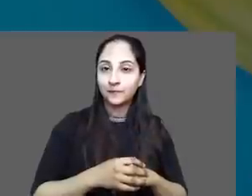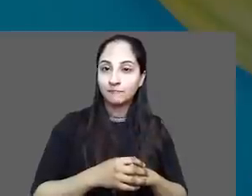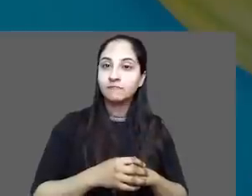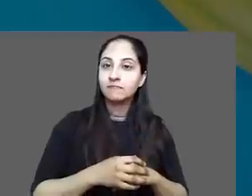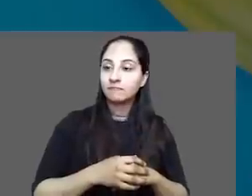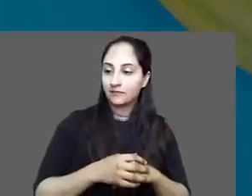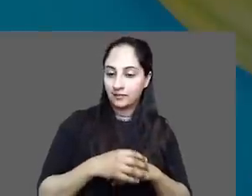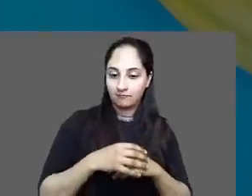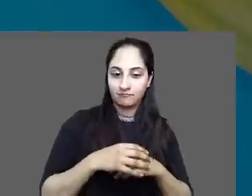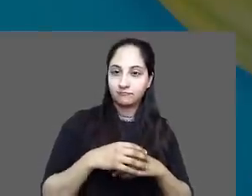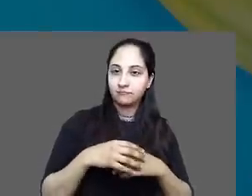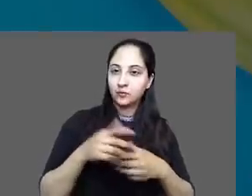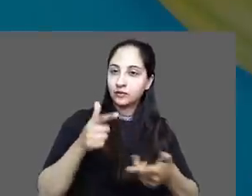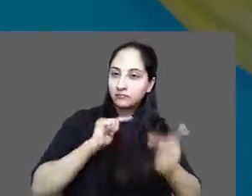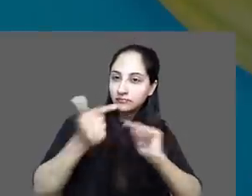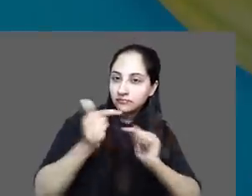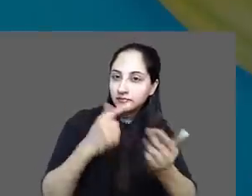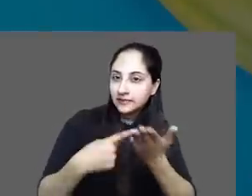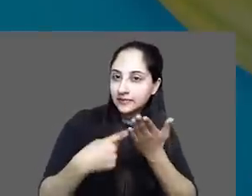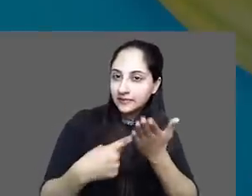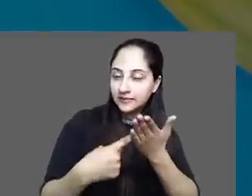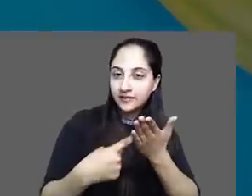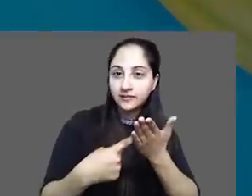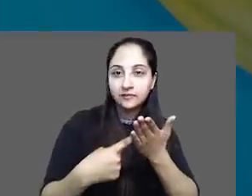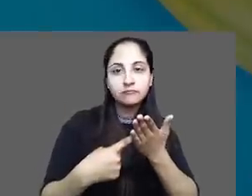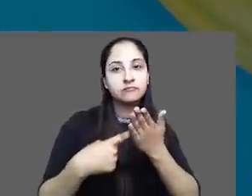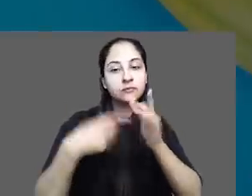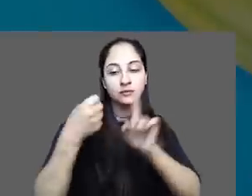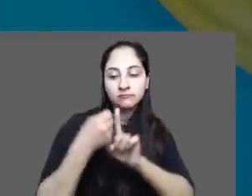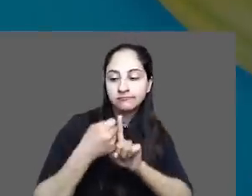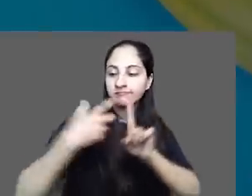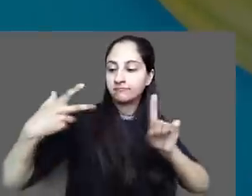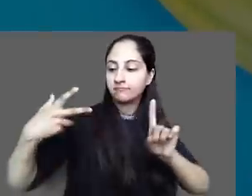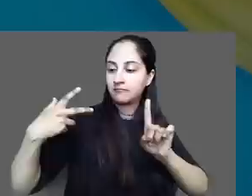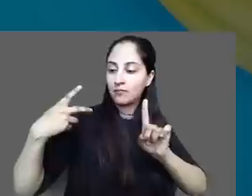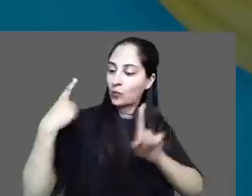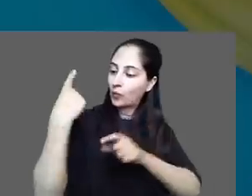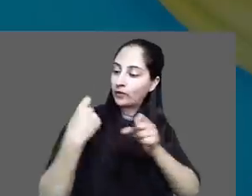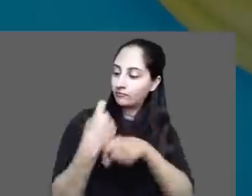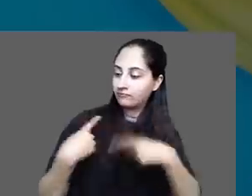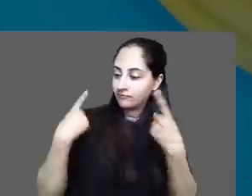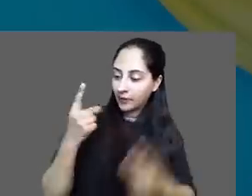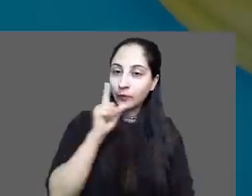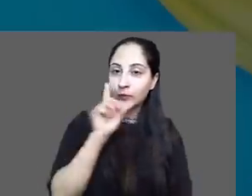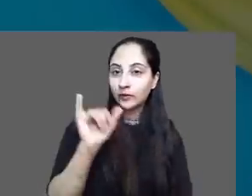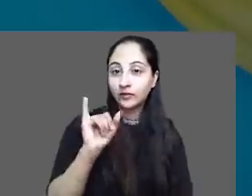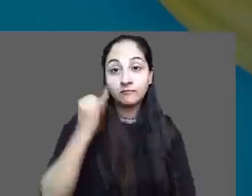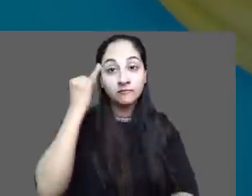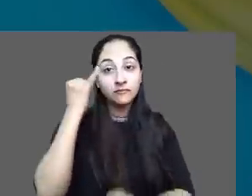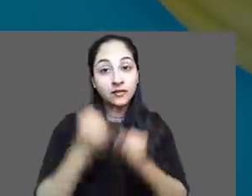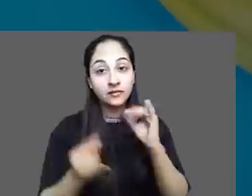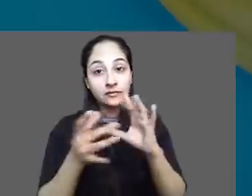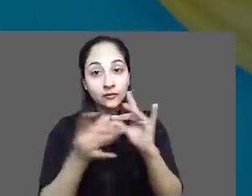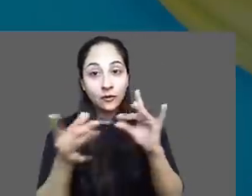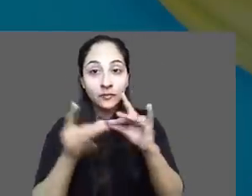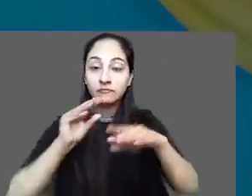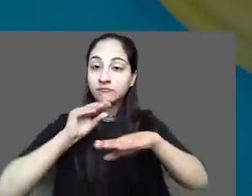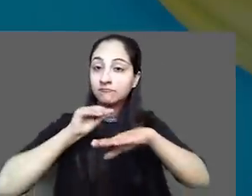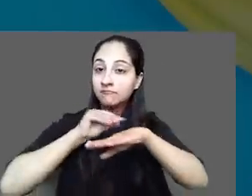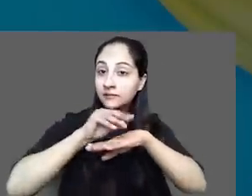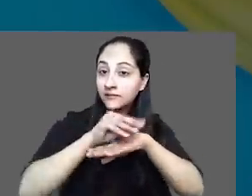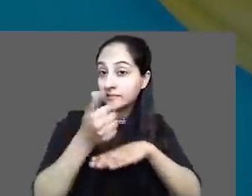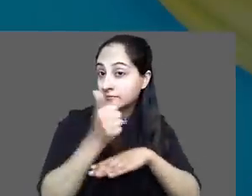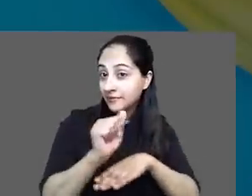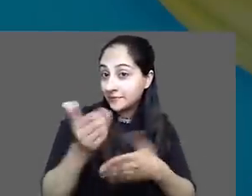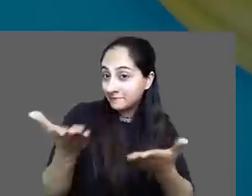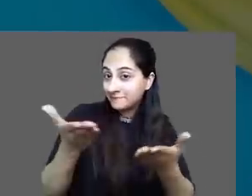I think we took a pretty nice drive through the year that was, March to March in many ways. We kind of talked a bit about the future. Anything you want to